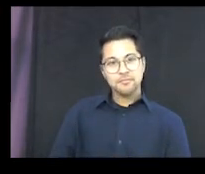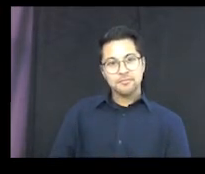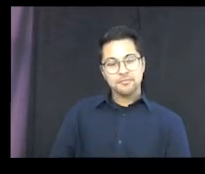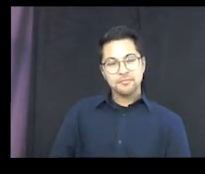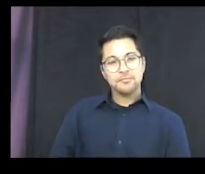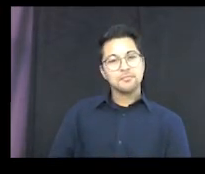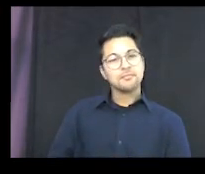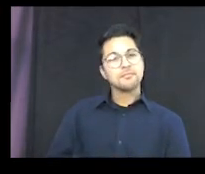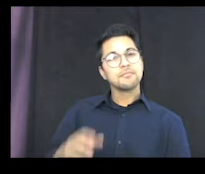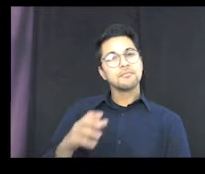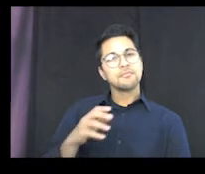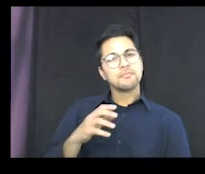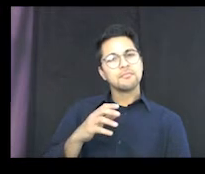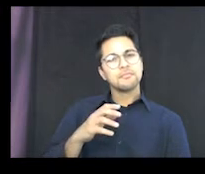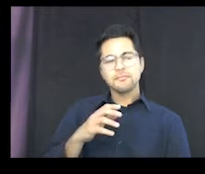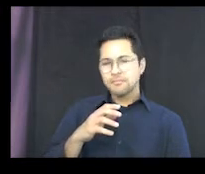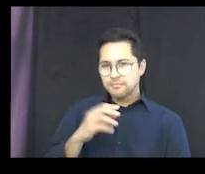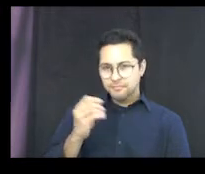and to lead